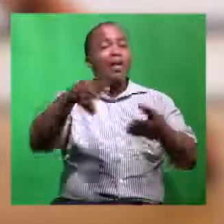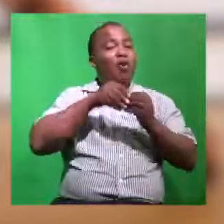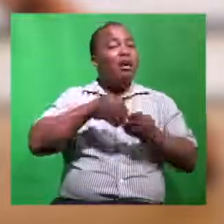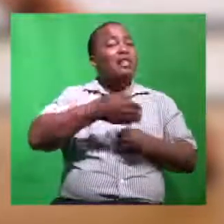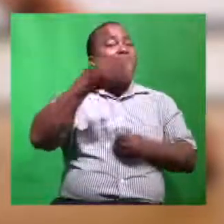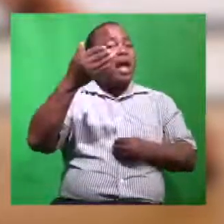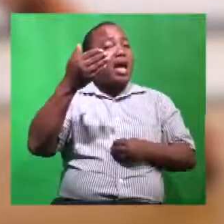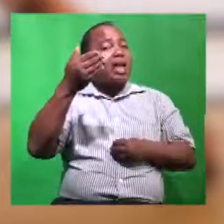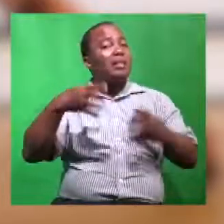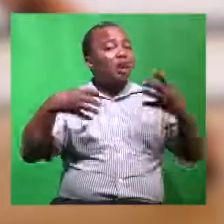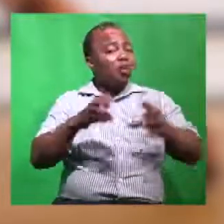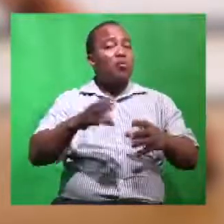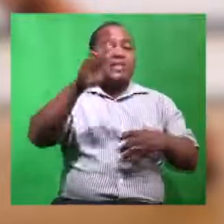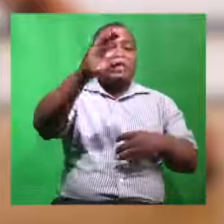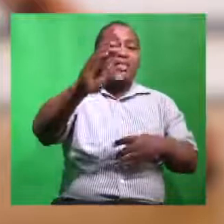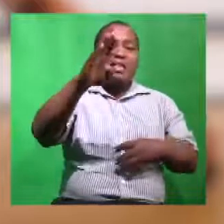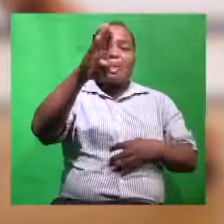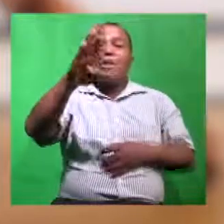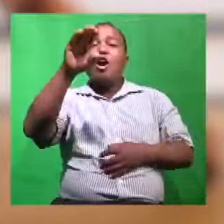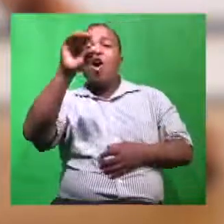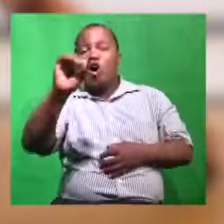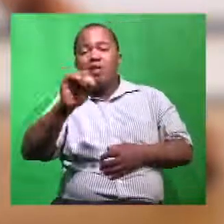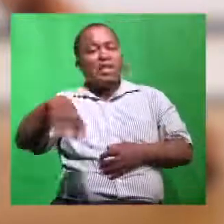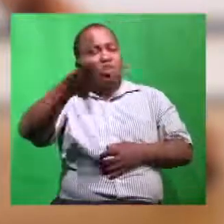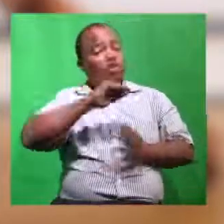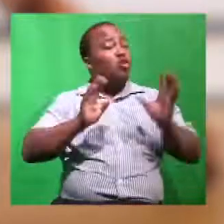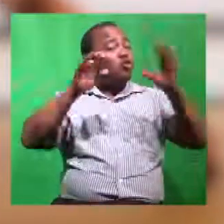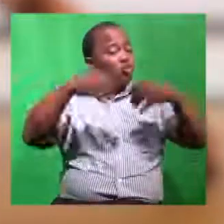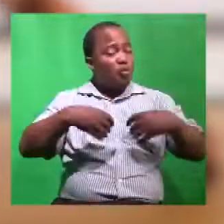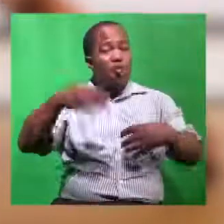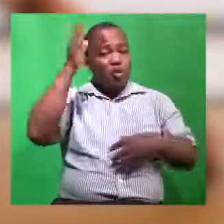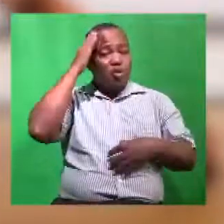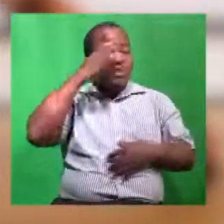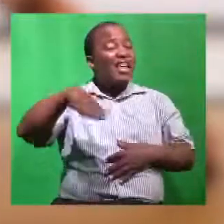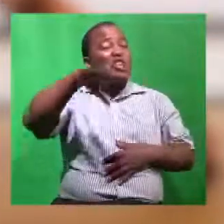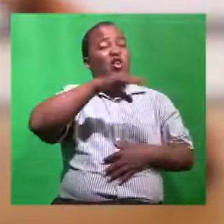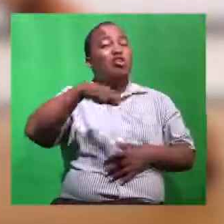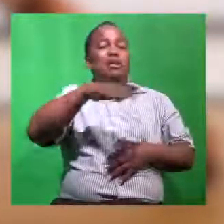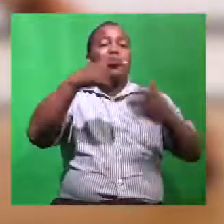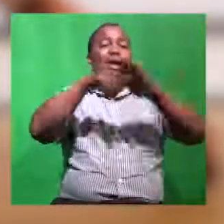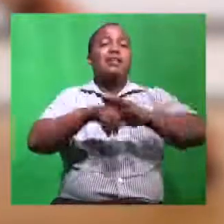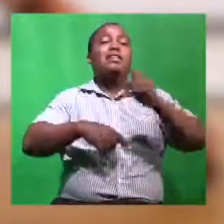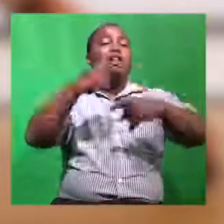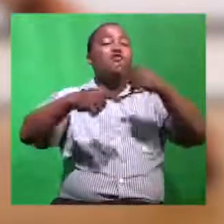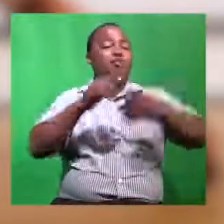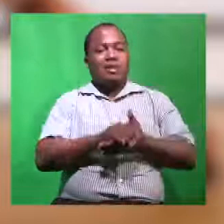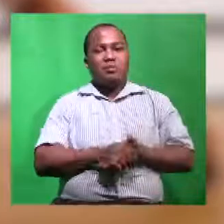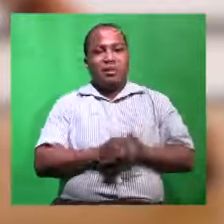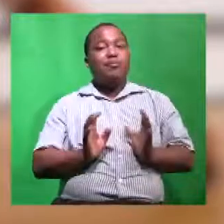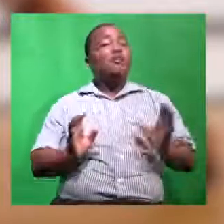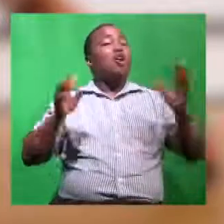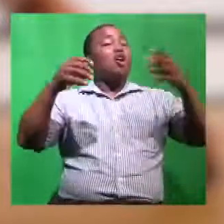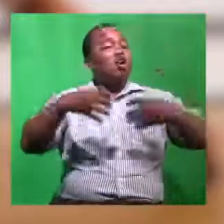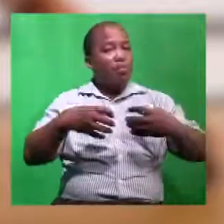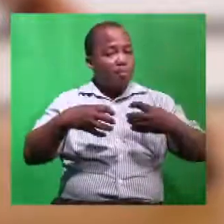group, CBOs, in the others group. Those group has to consider those area in the development. The group